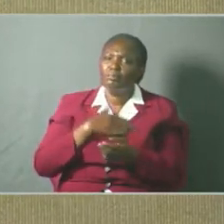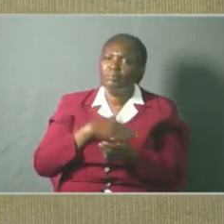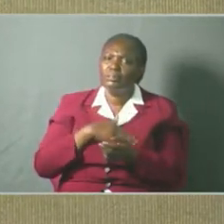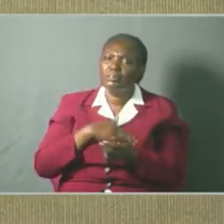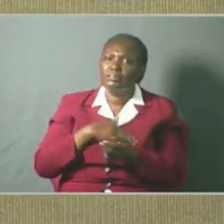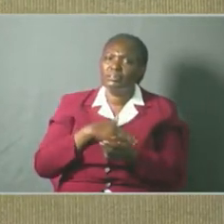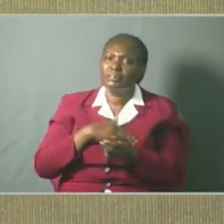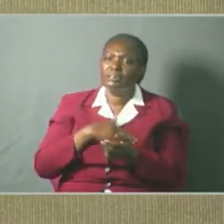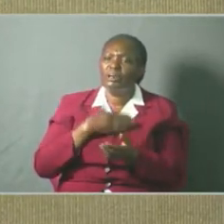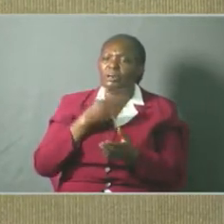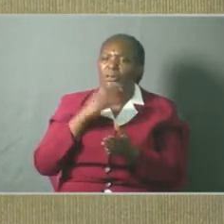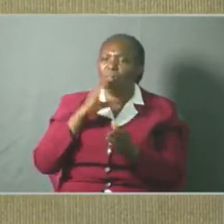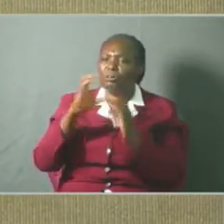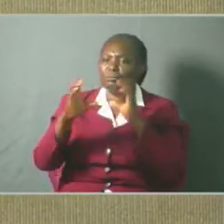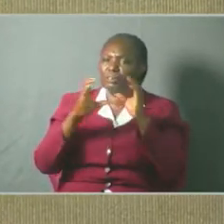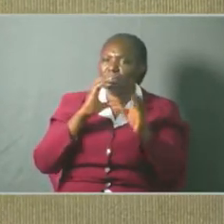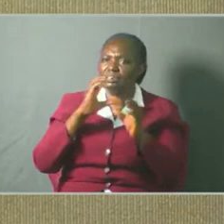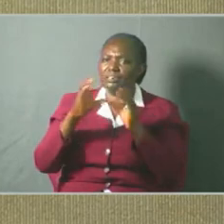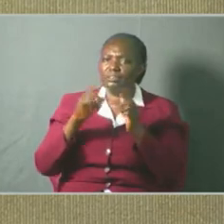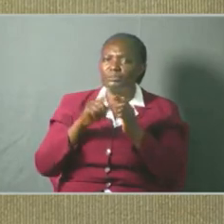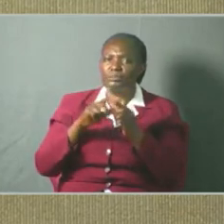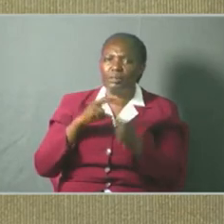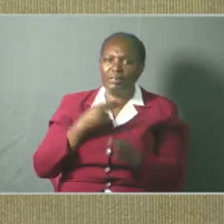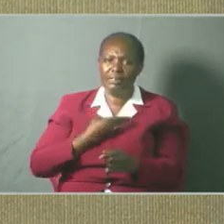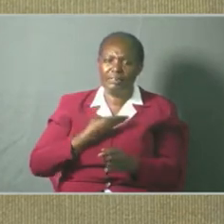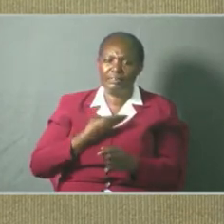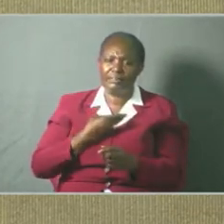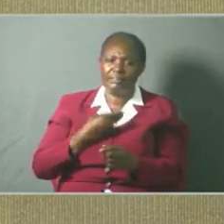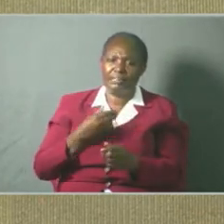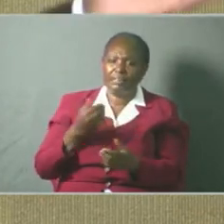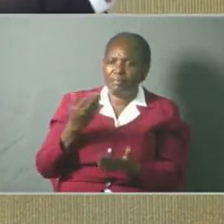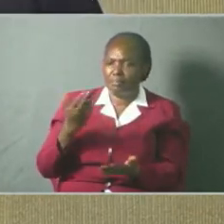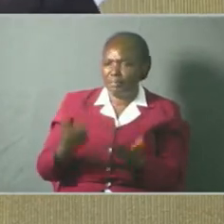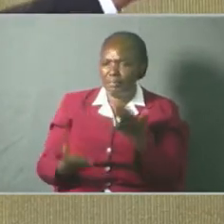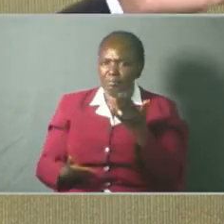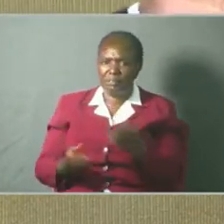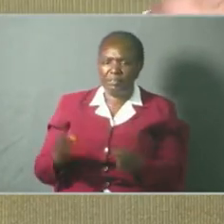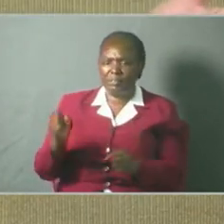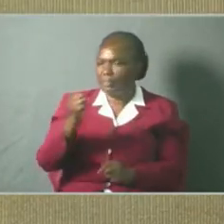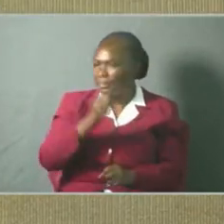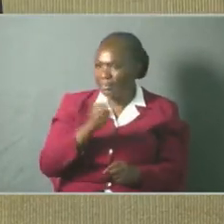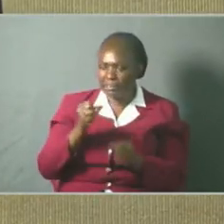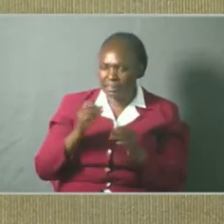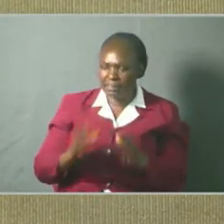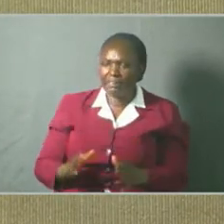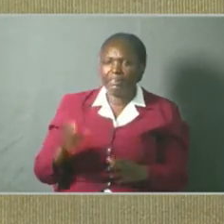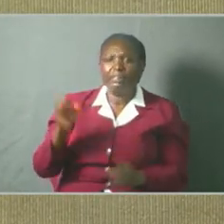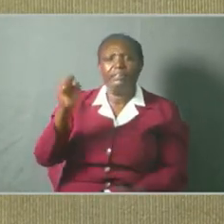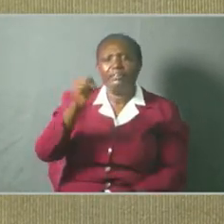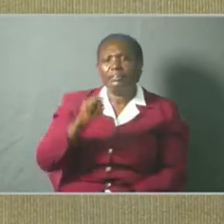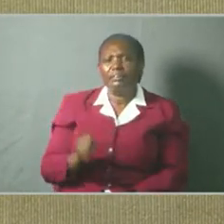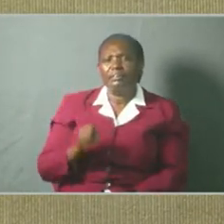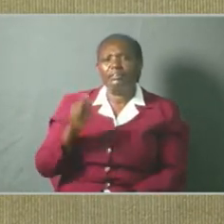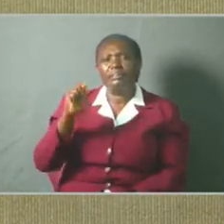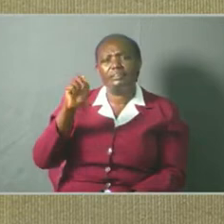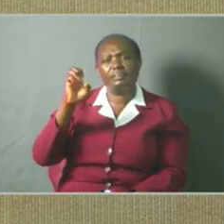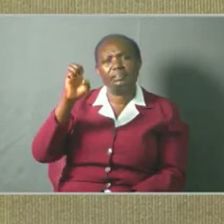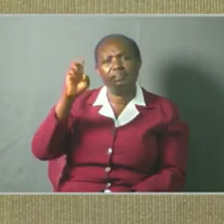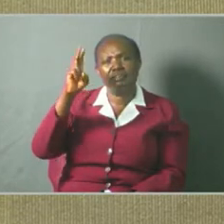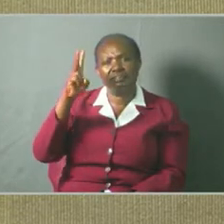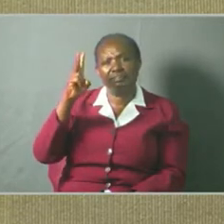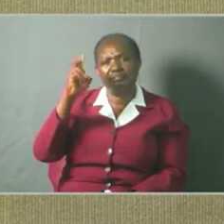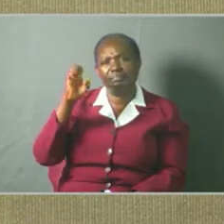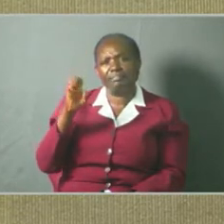us. You can reach out to myself, Elder Steve, Mogusu, Sister Mary Ayo, any